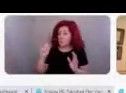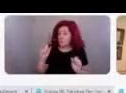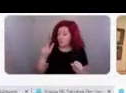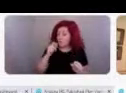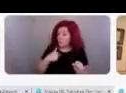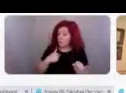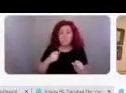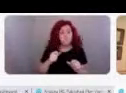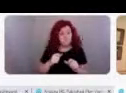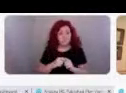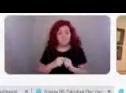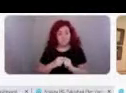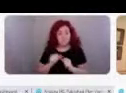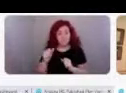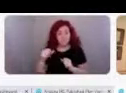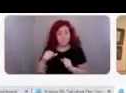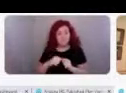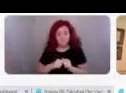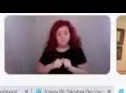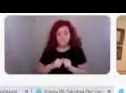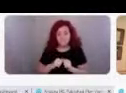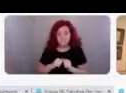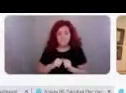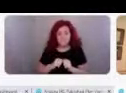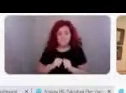hear me yes